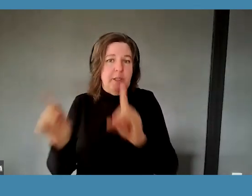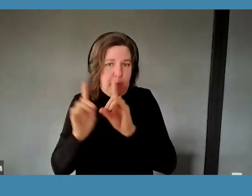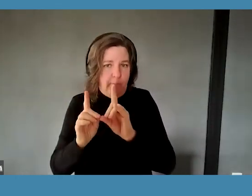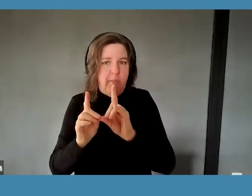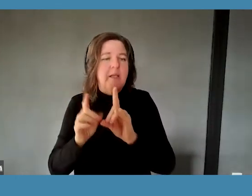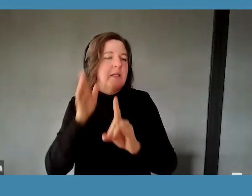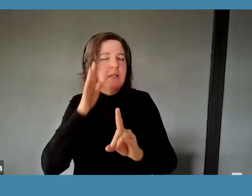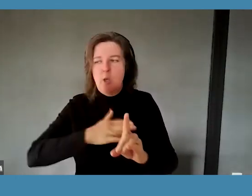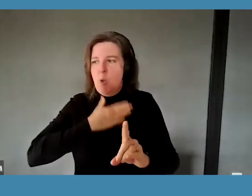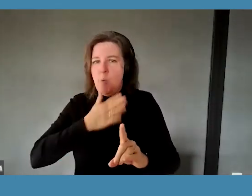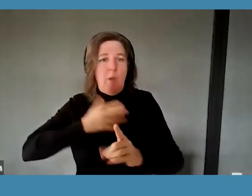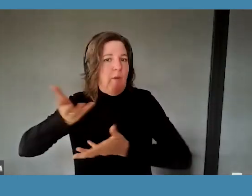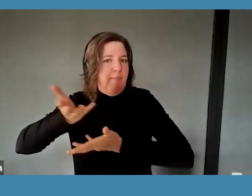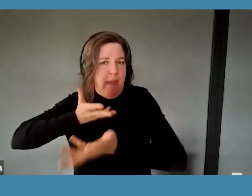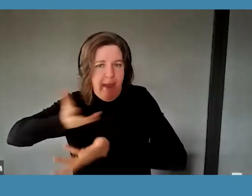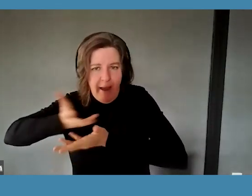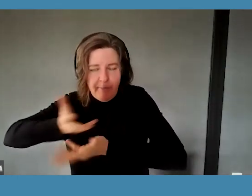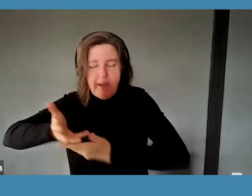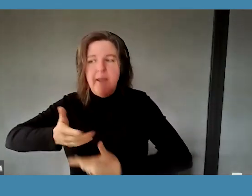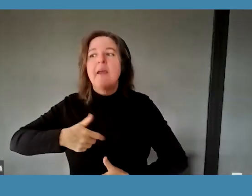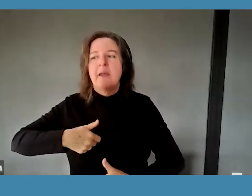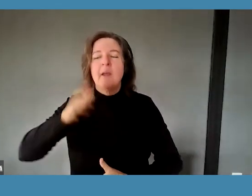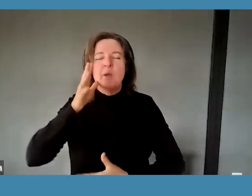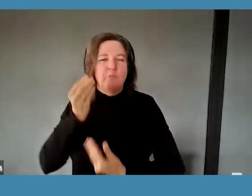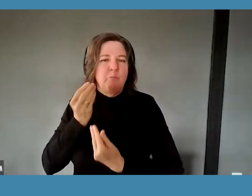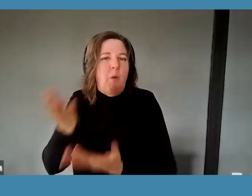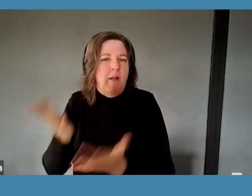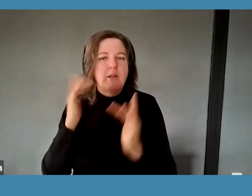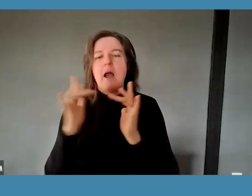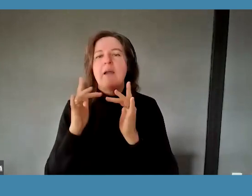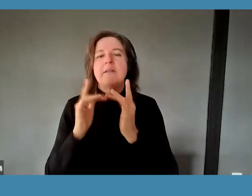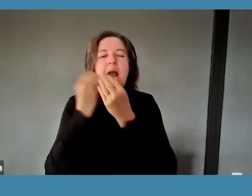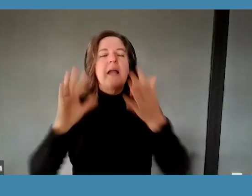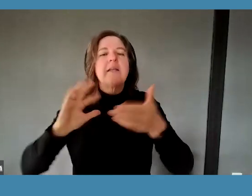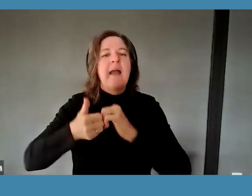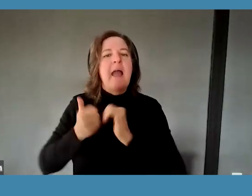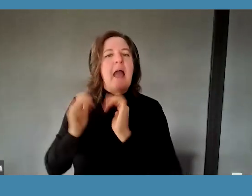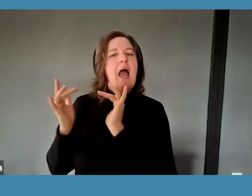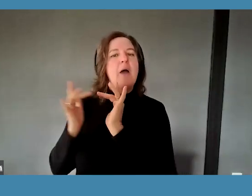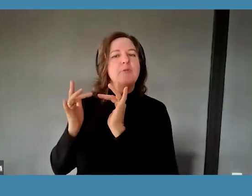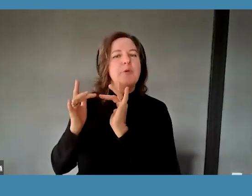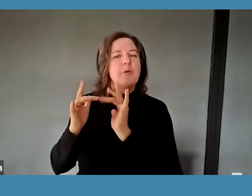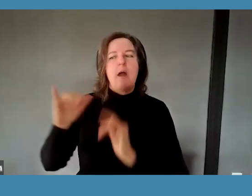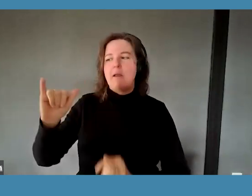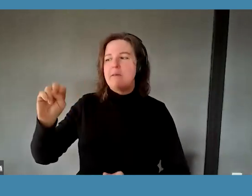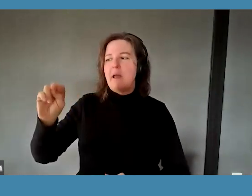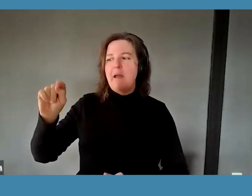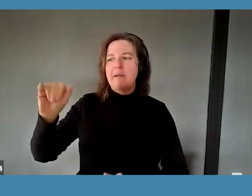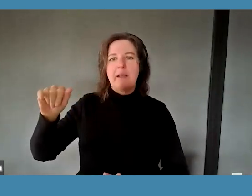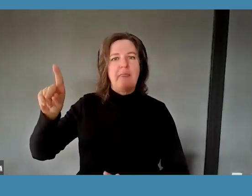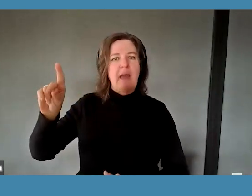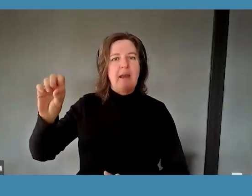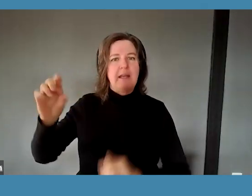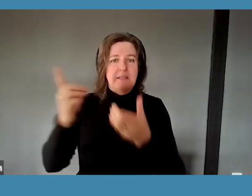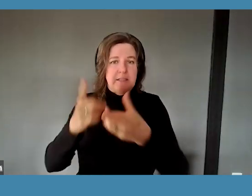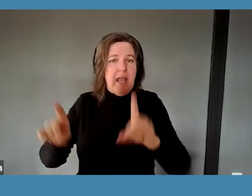And the contact information for how to contact our intake department will be at the end of the